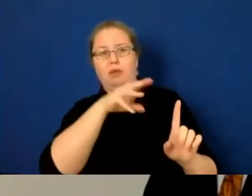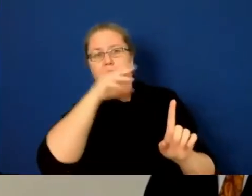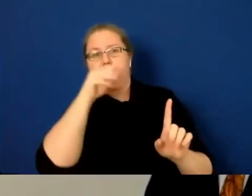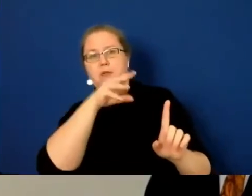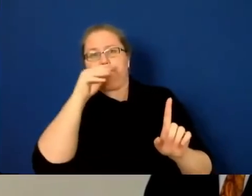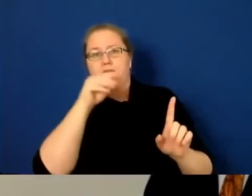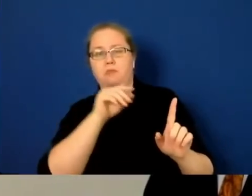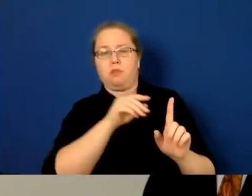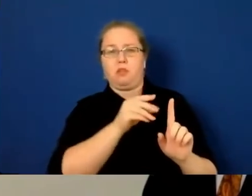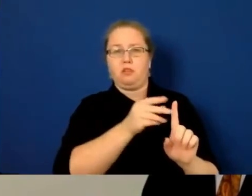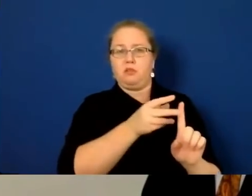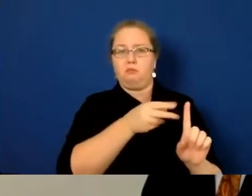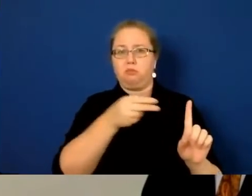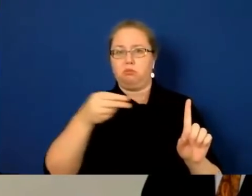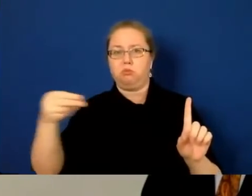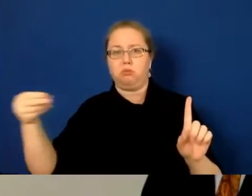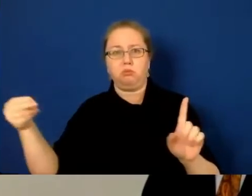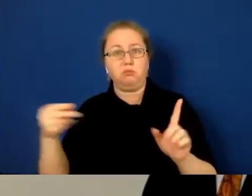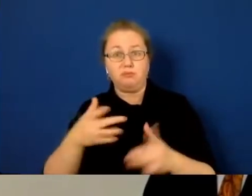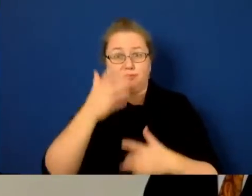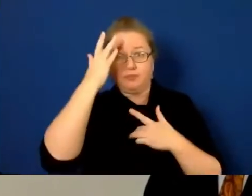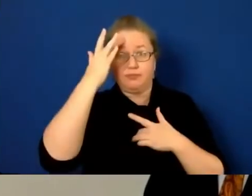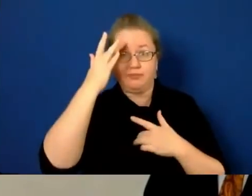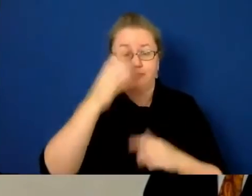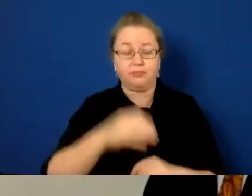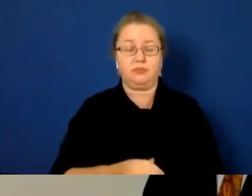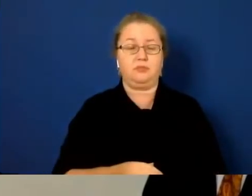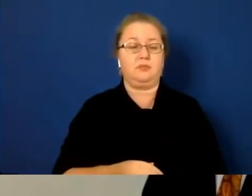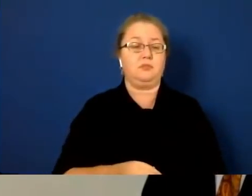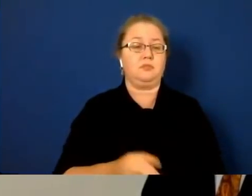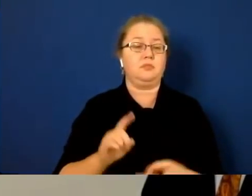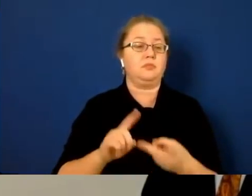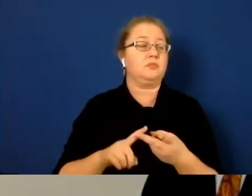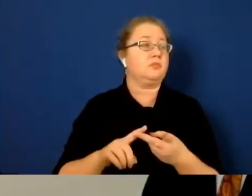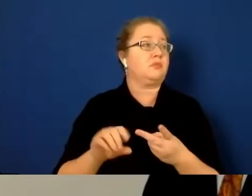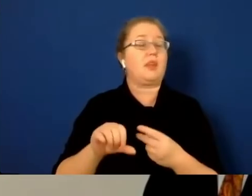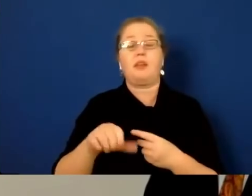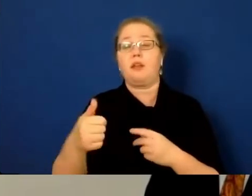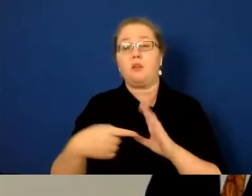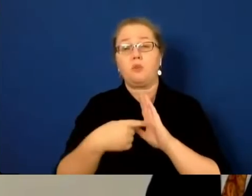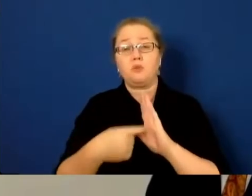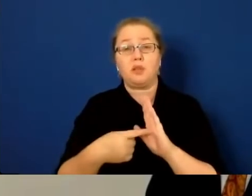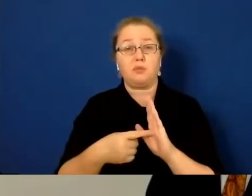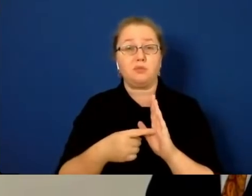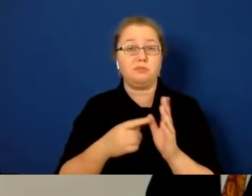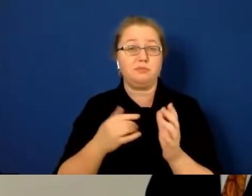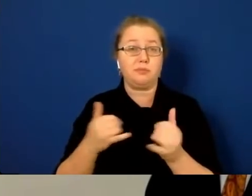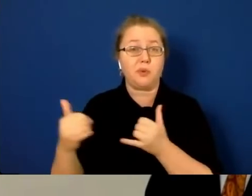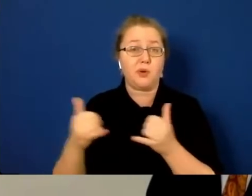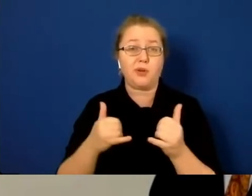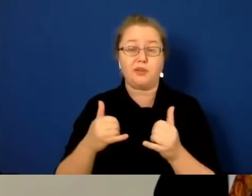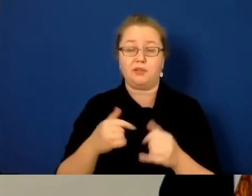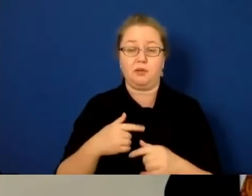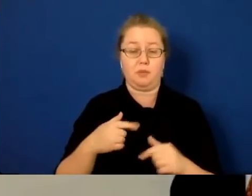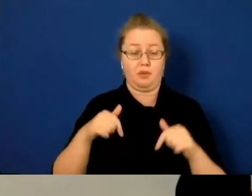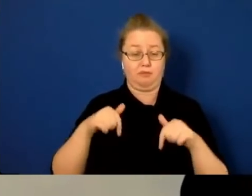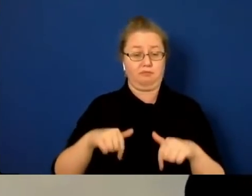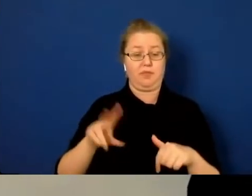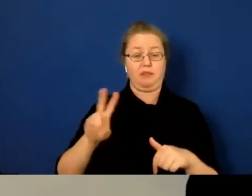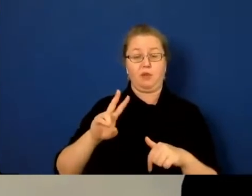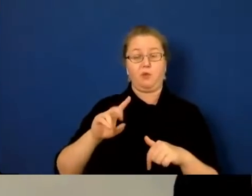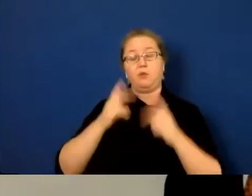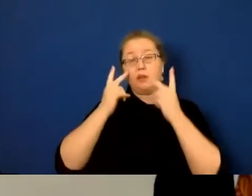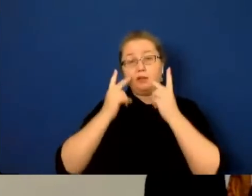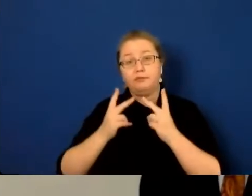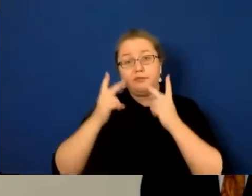whether it's, we've heard stories both in Ontario but also here about things like spin classes where they're